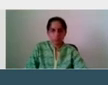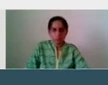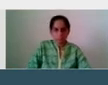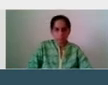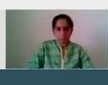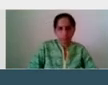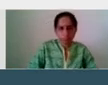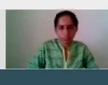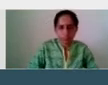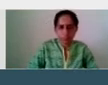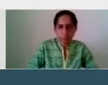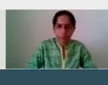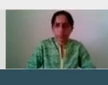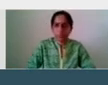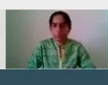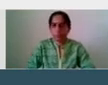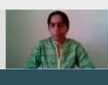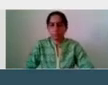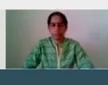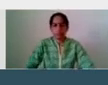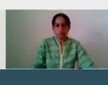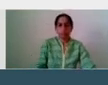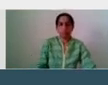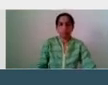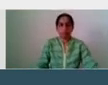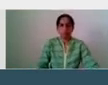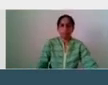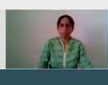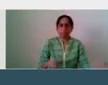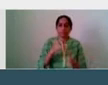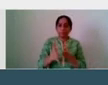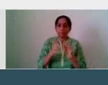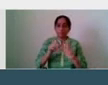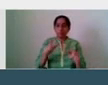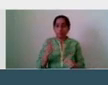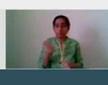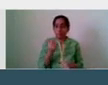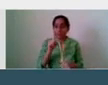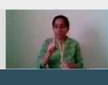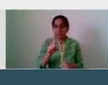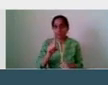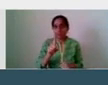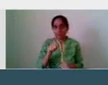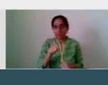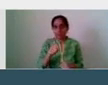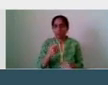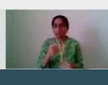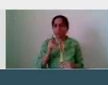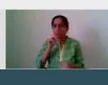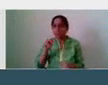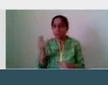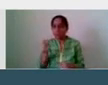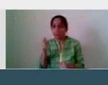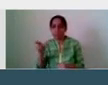which spoken language does not use majorly which is and in fact spoken language cannot use